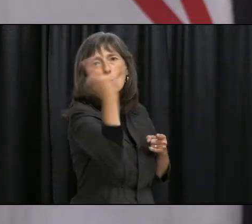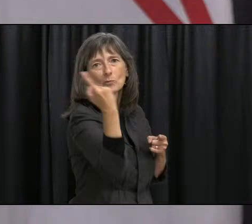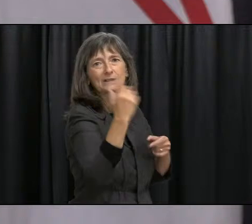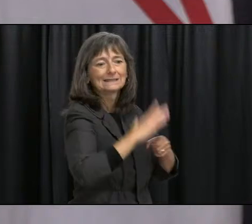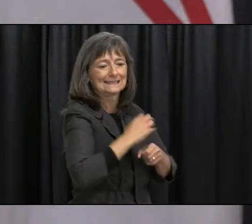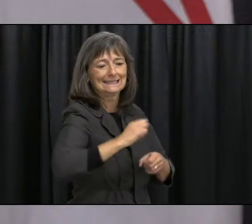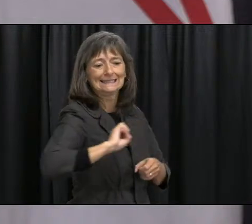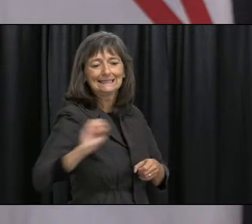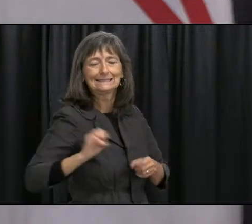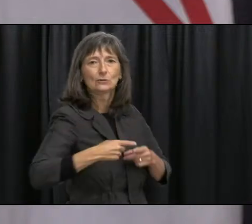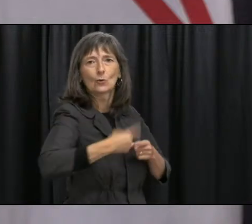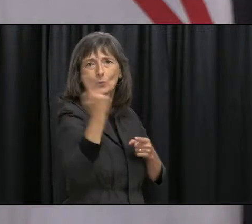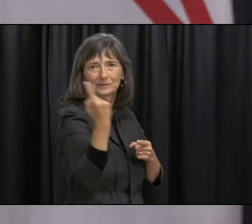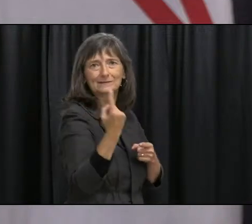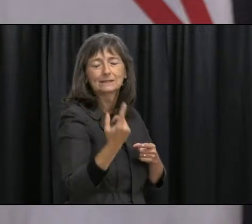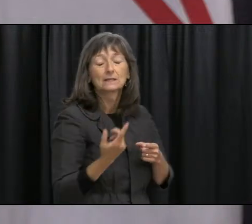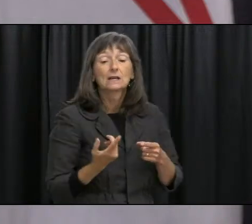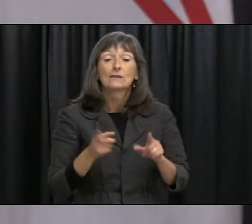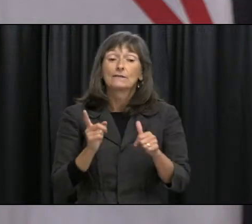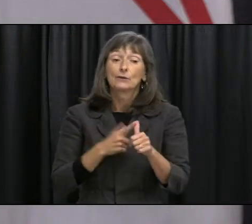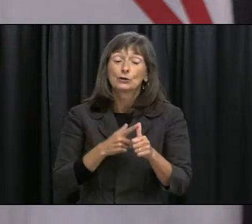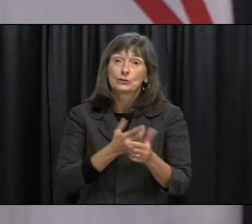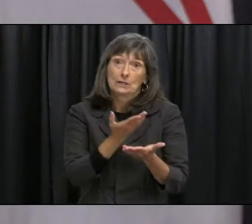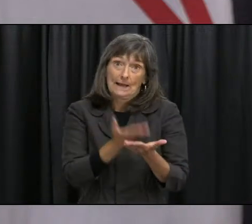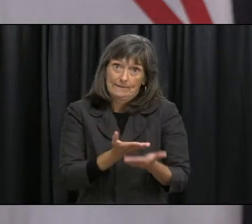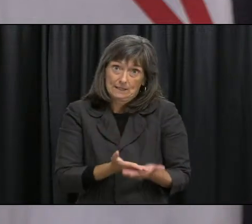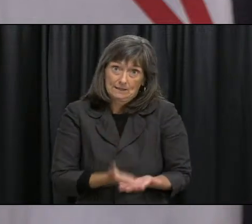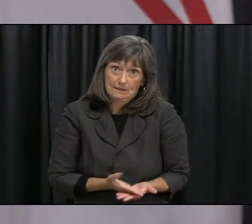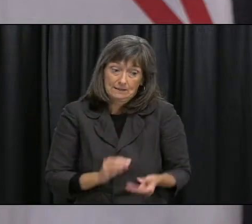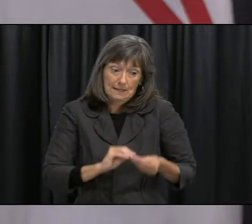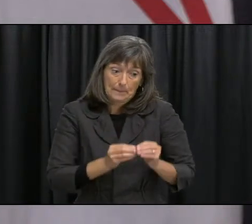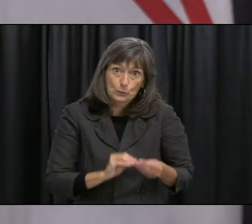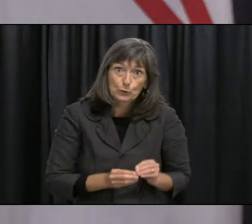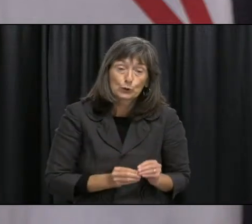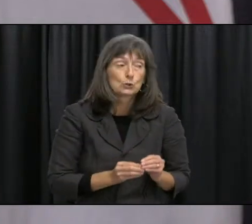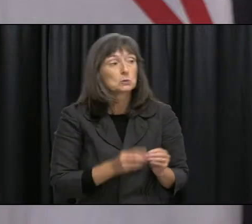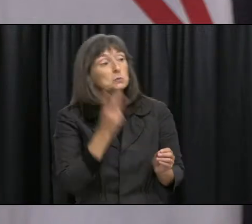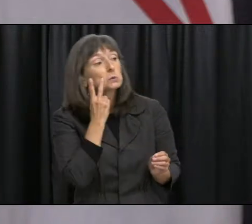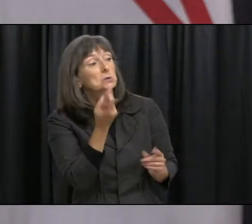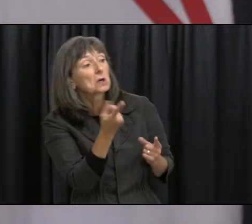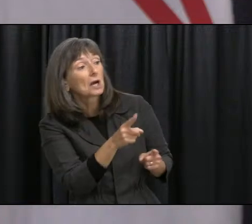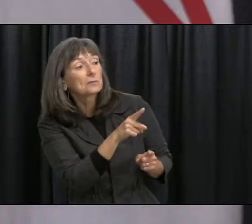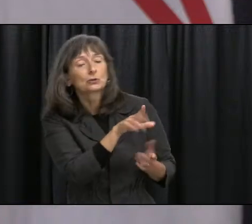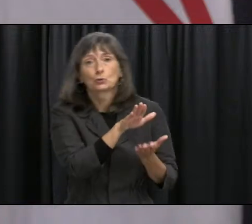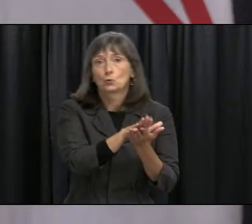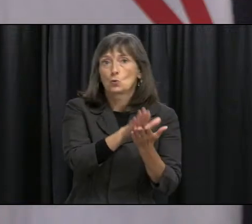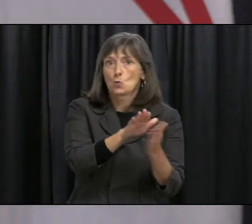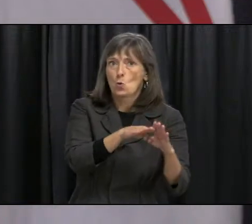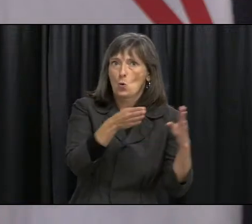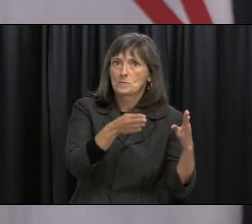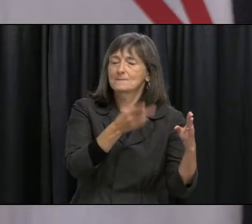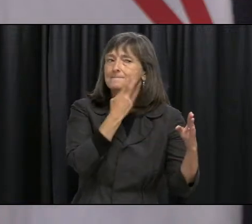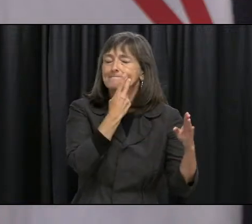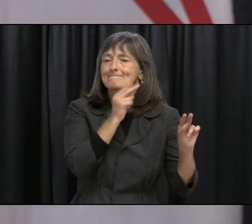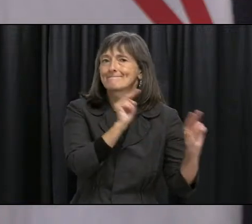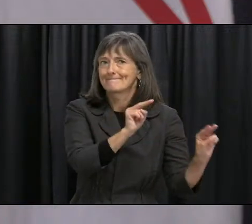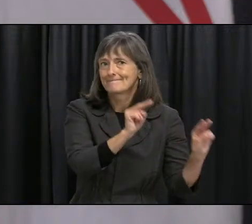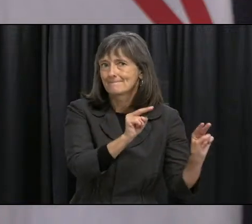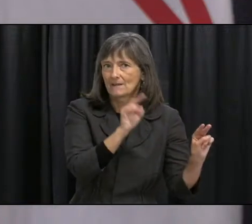of course, is epidemiology and what are the trends that are happening. And, with school opening, that's always something